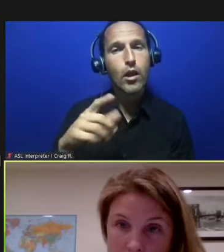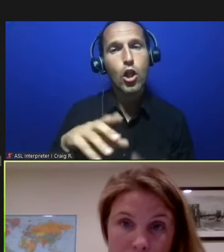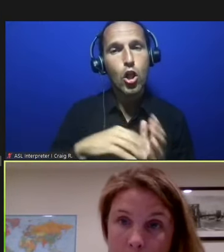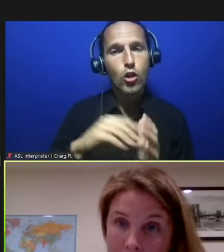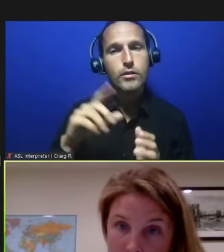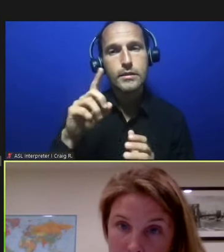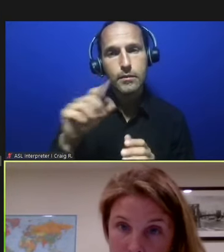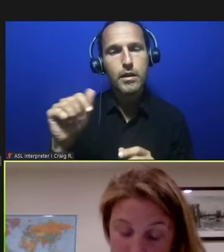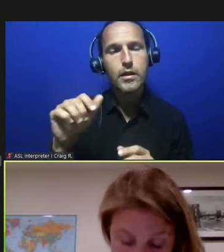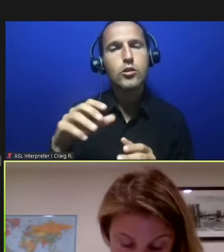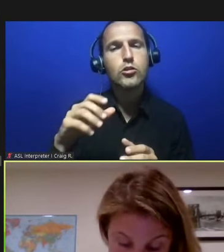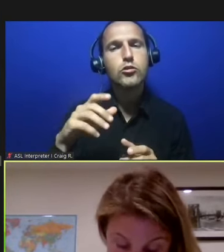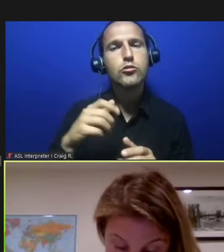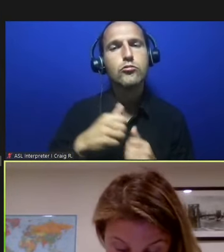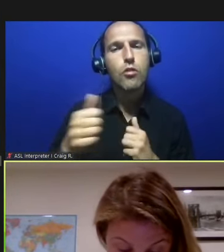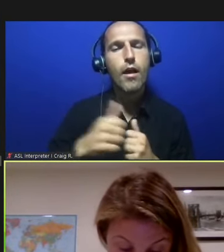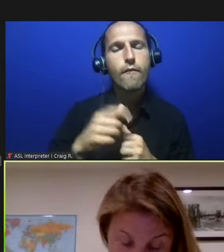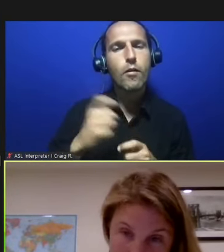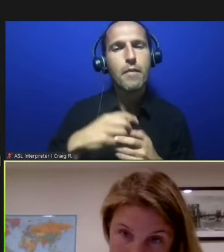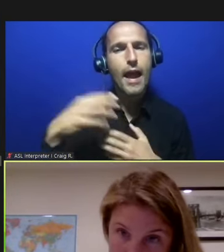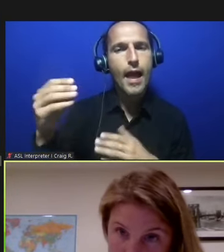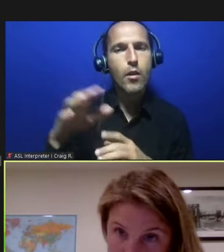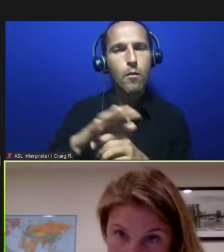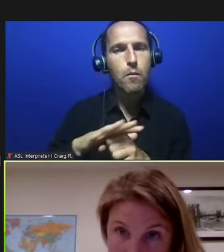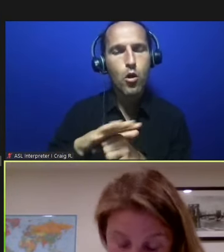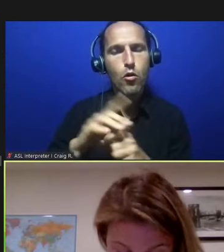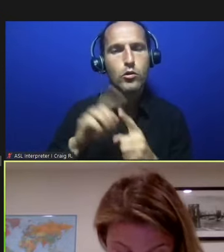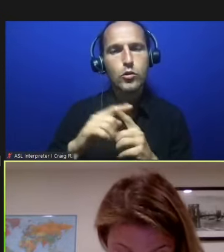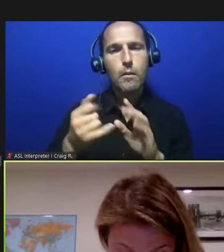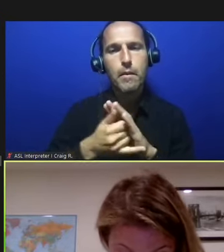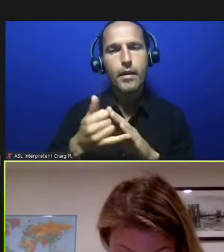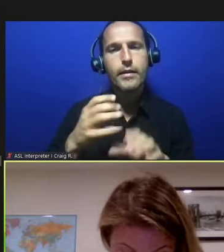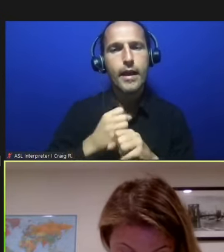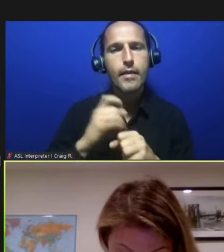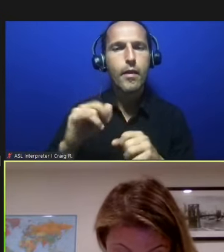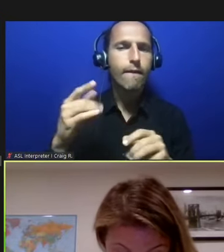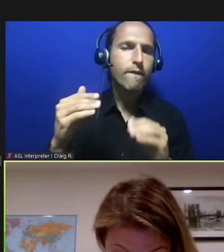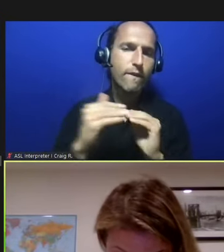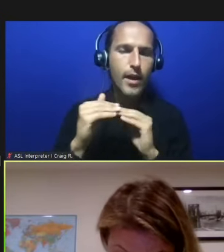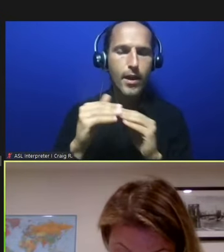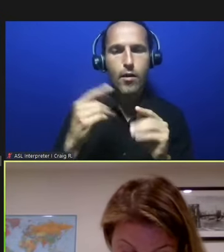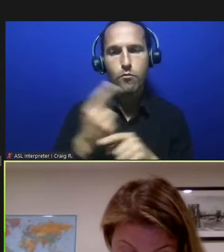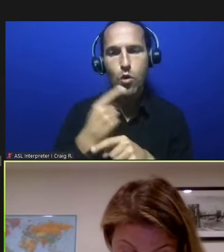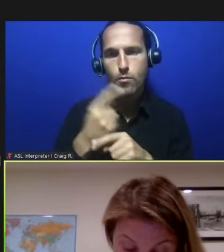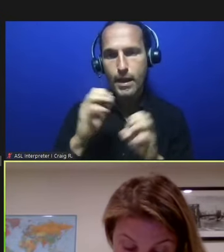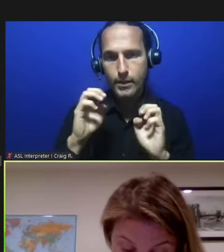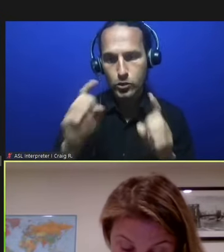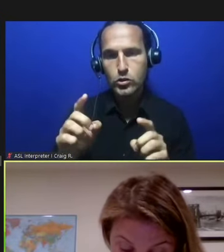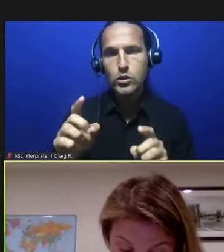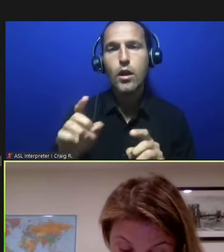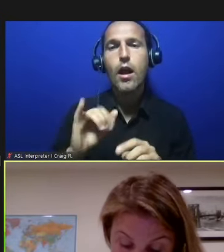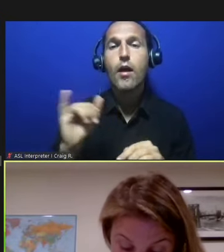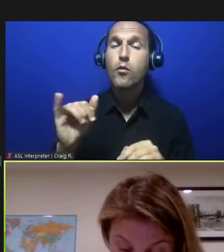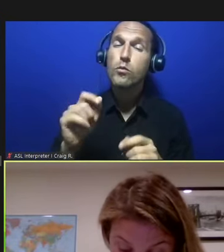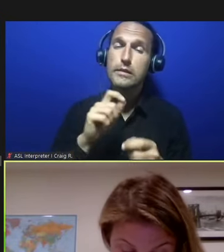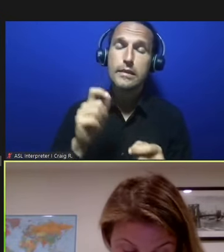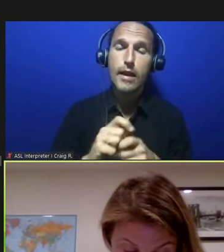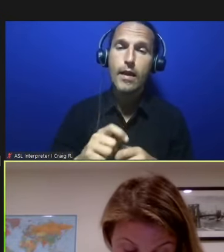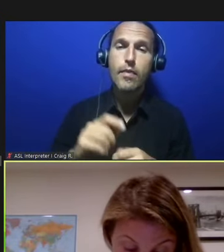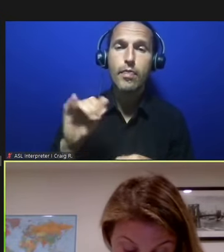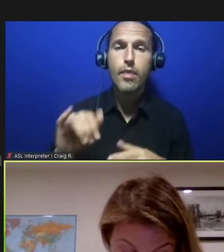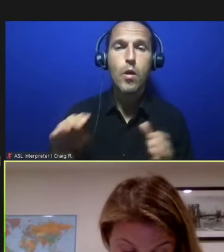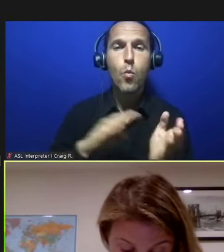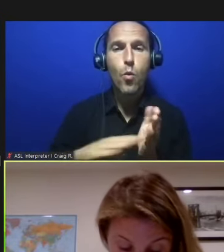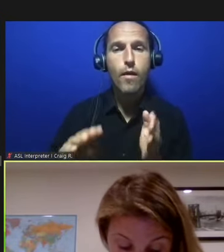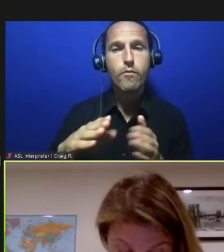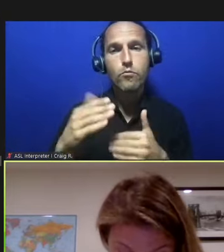that travel from outer boroughs into Manhattan in order to receive their fair and appropriate education? And when exactly will a waiver process